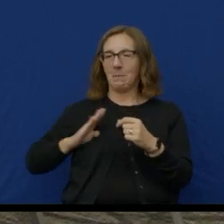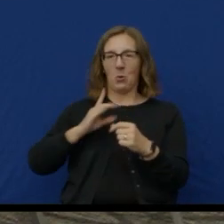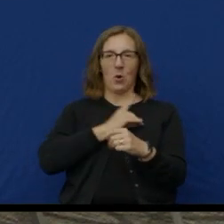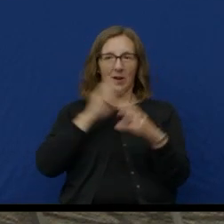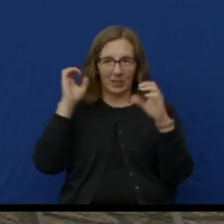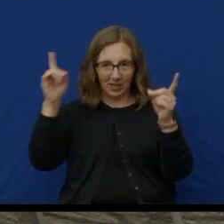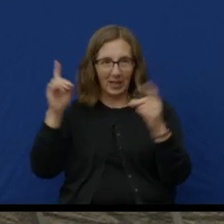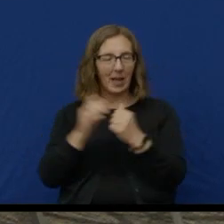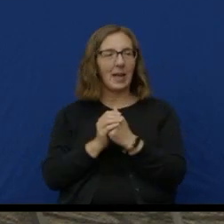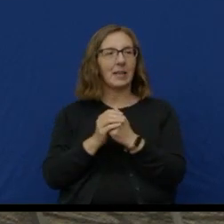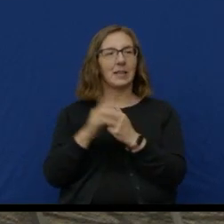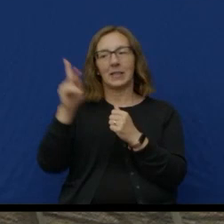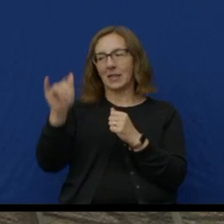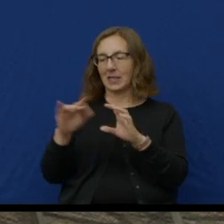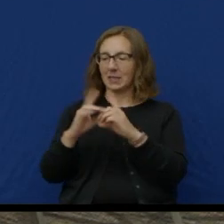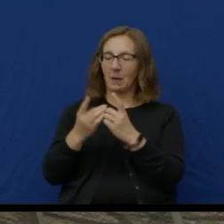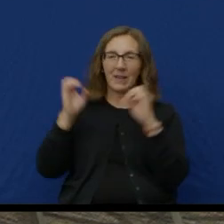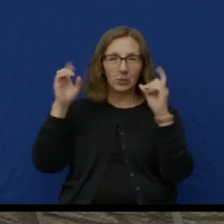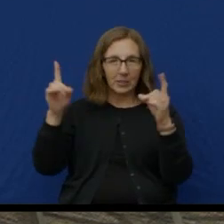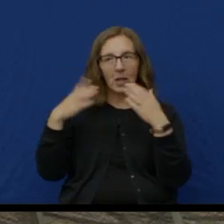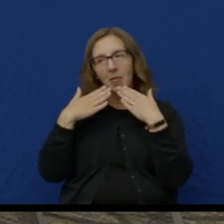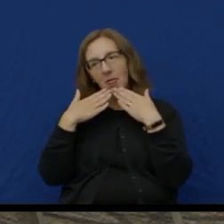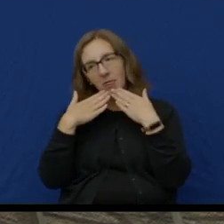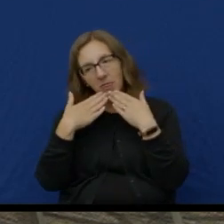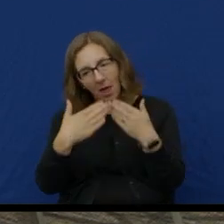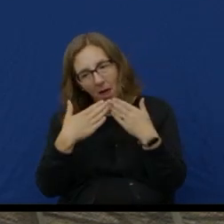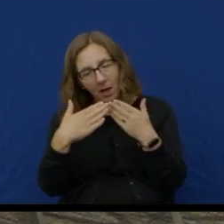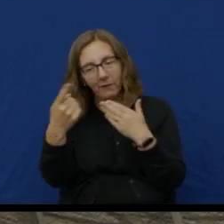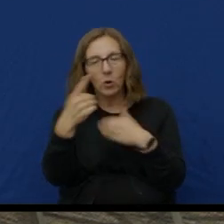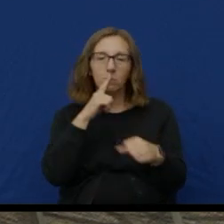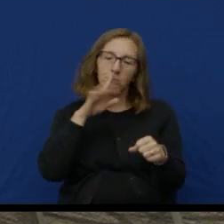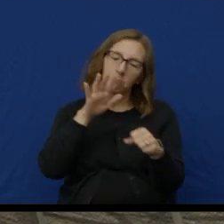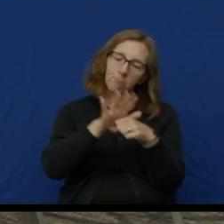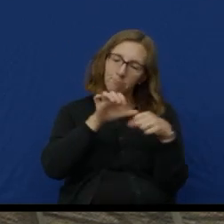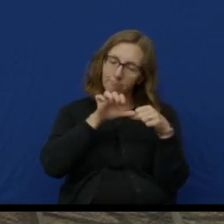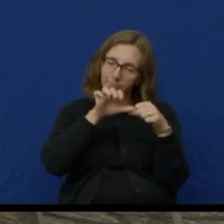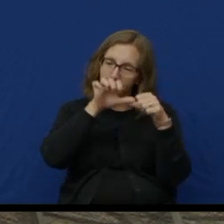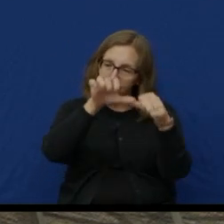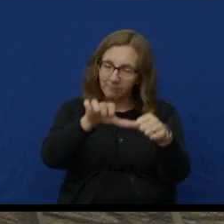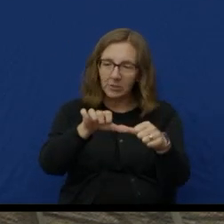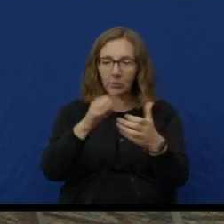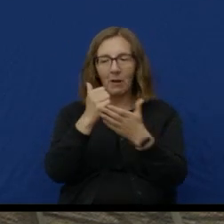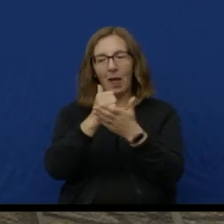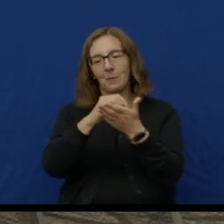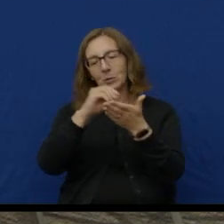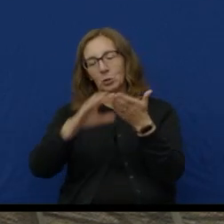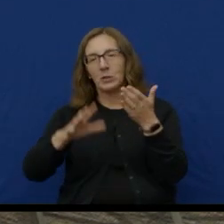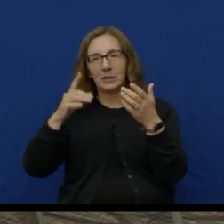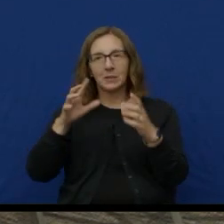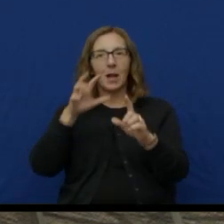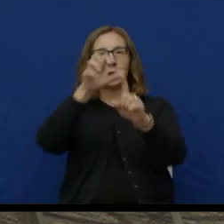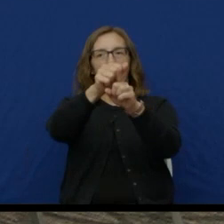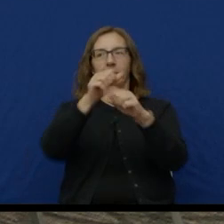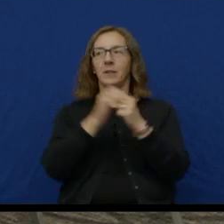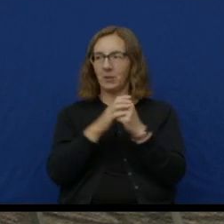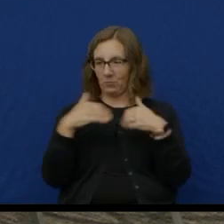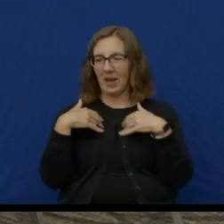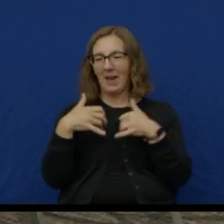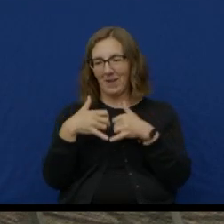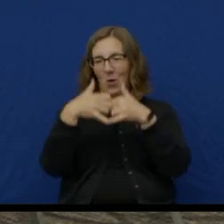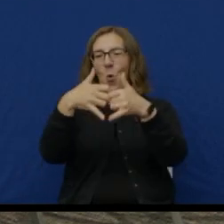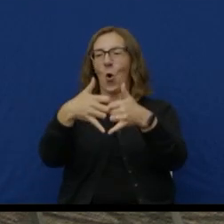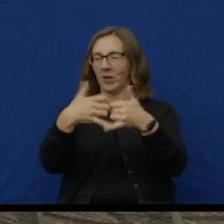Kentucky Department of Education, I want to personally thank you for your dedication to improving student achievement for all students. We do have an award here for you. It's a